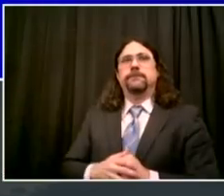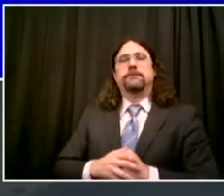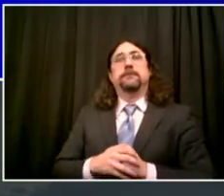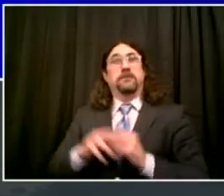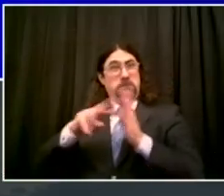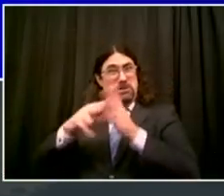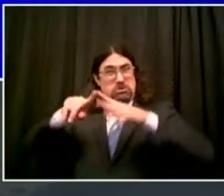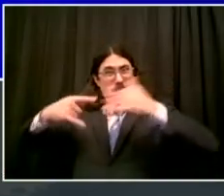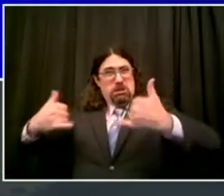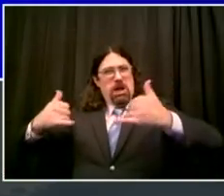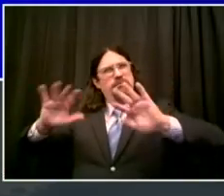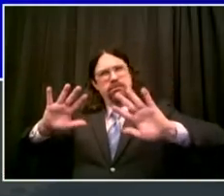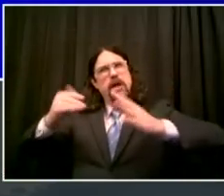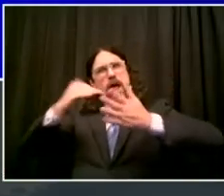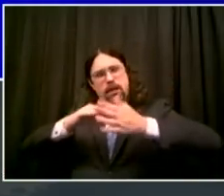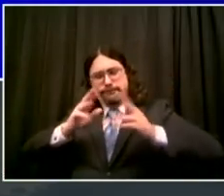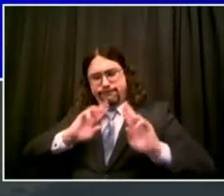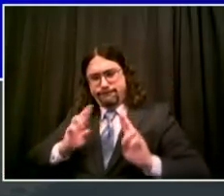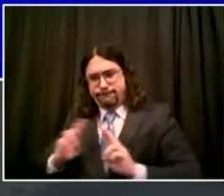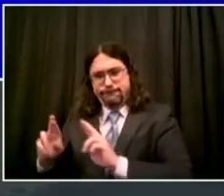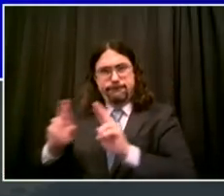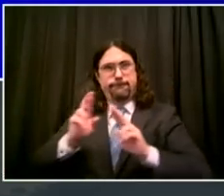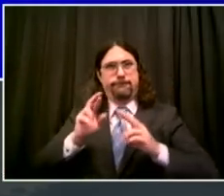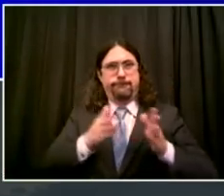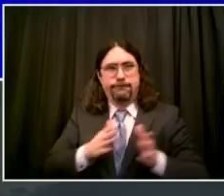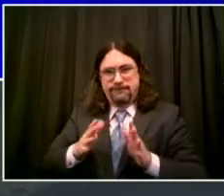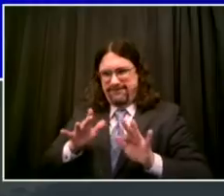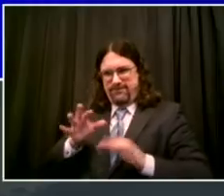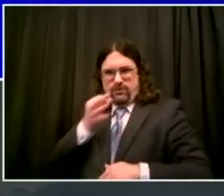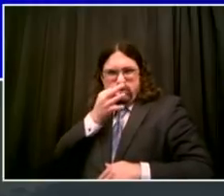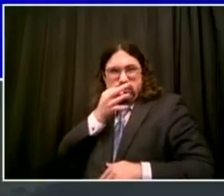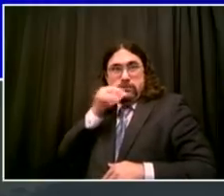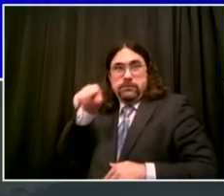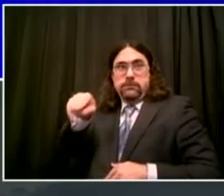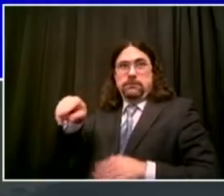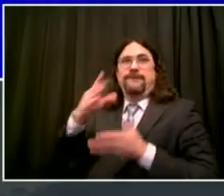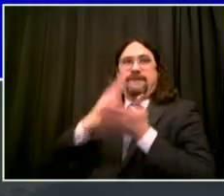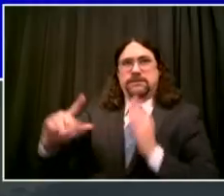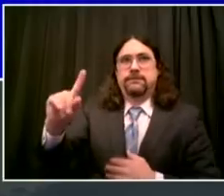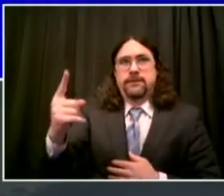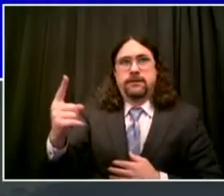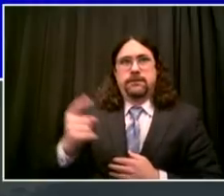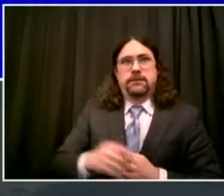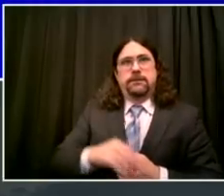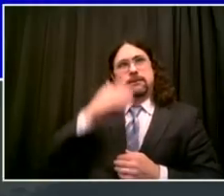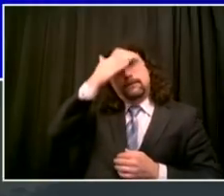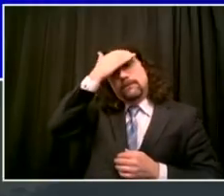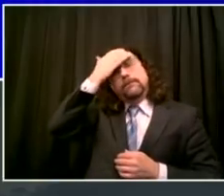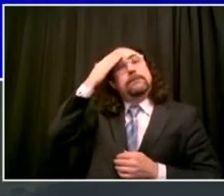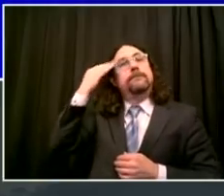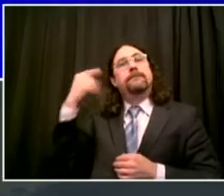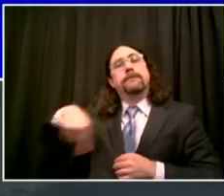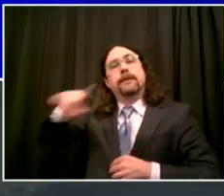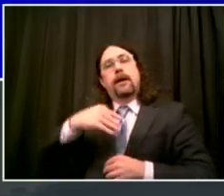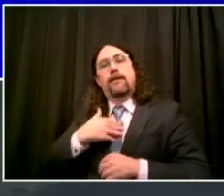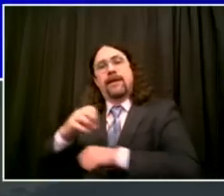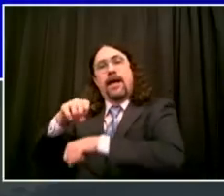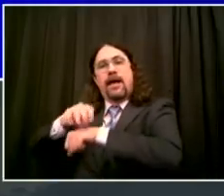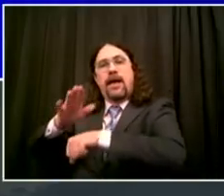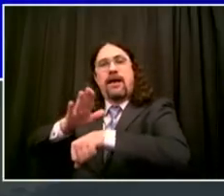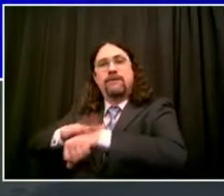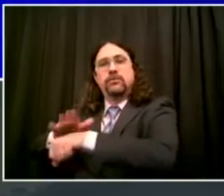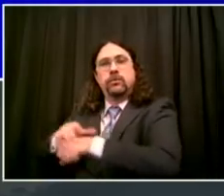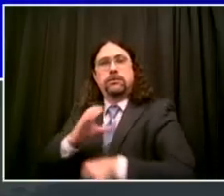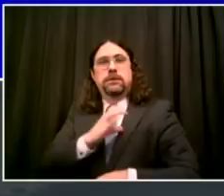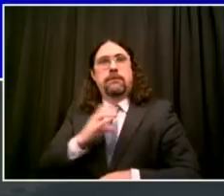ready. And we've been talking to our advisory councils that have been playing such a crucial role. Look, we're thinking about all the pieces. How do people come